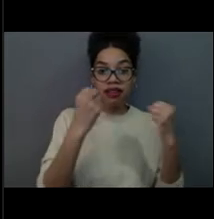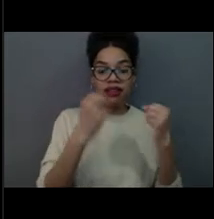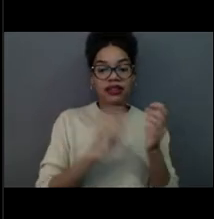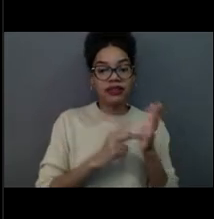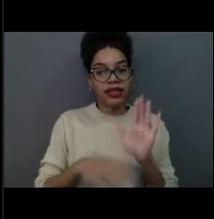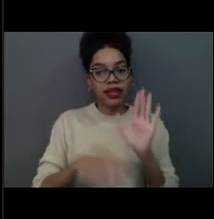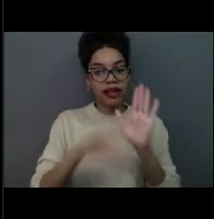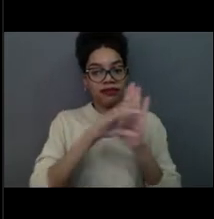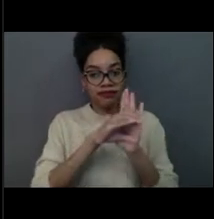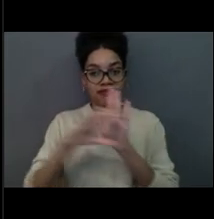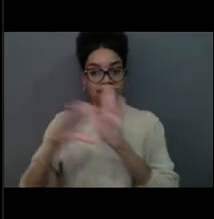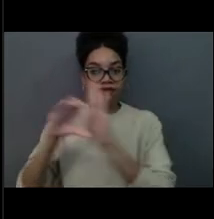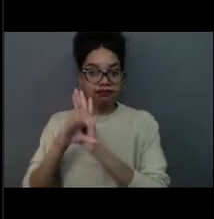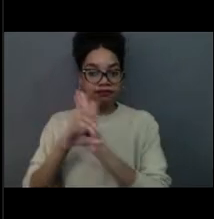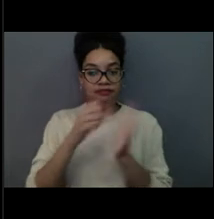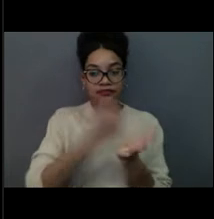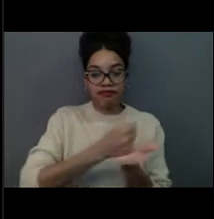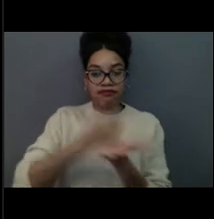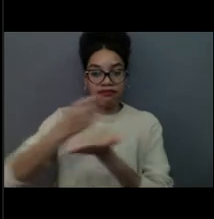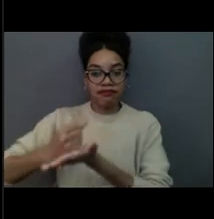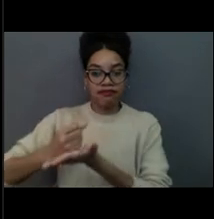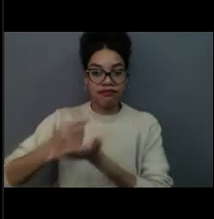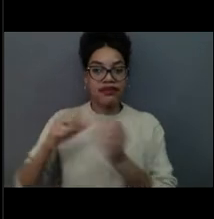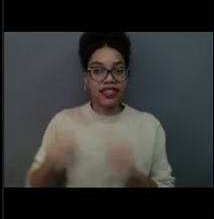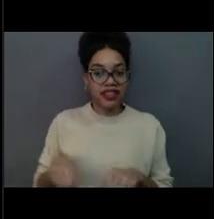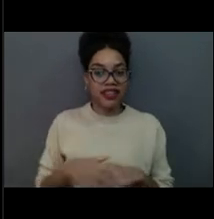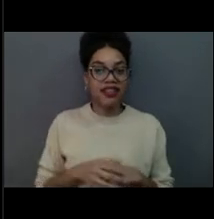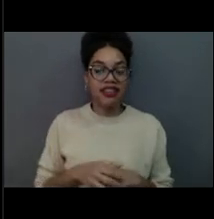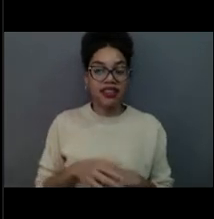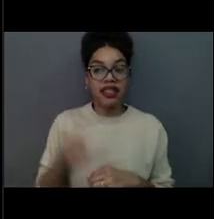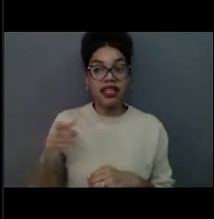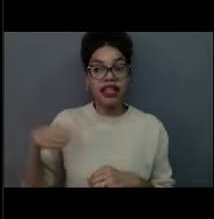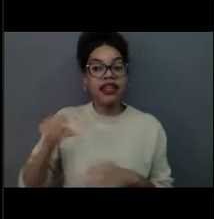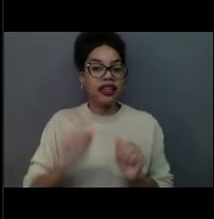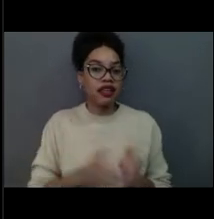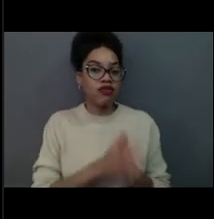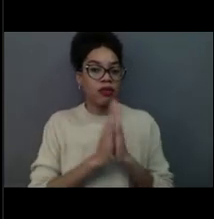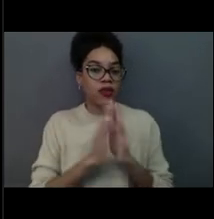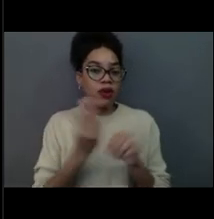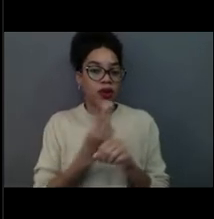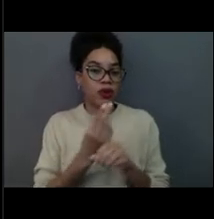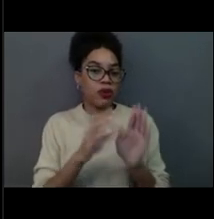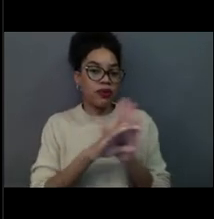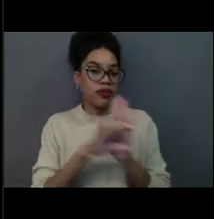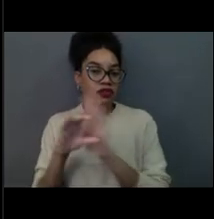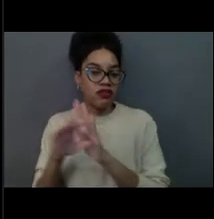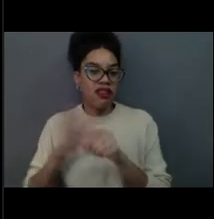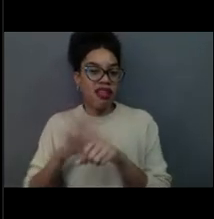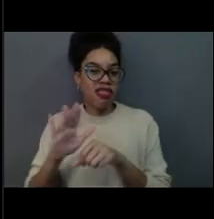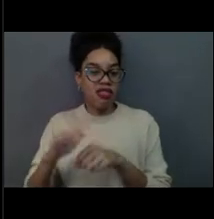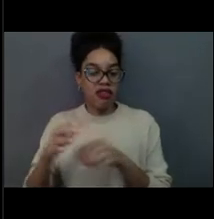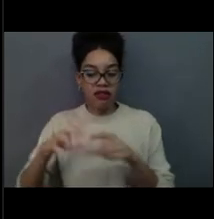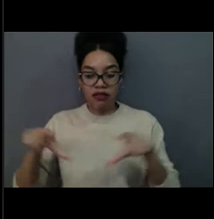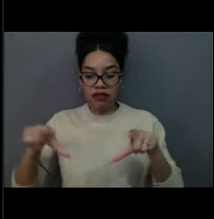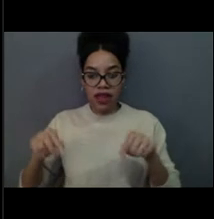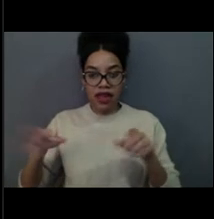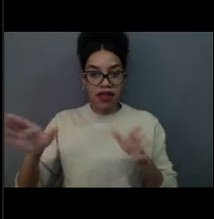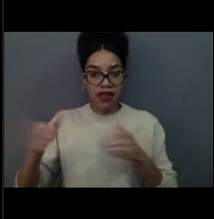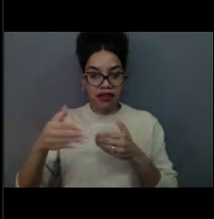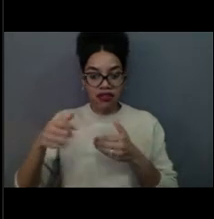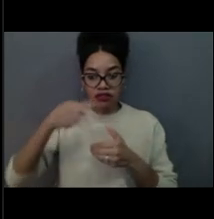wishes, they can request the use of these insignia on their packages, similar to how the USDA uses their prime